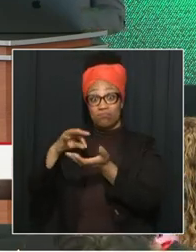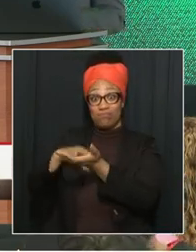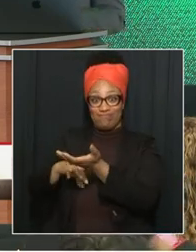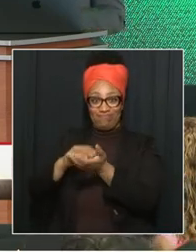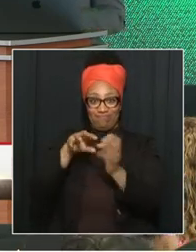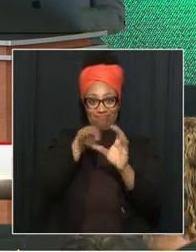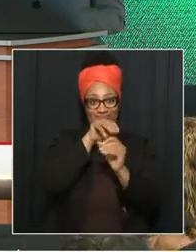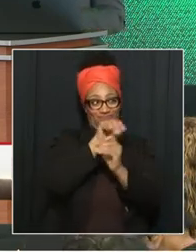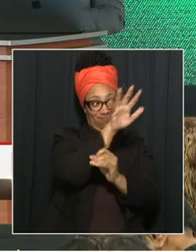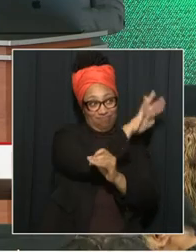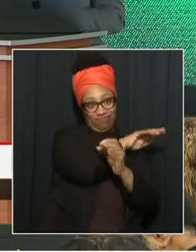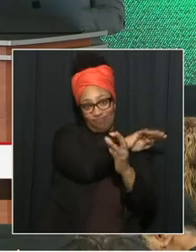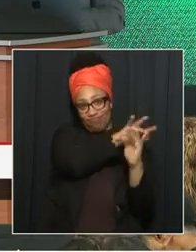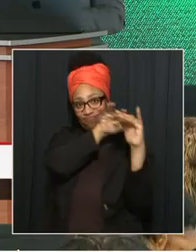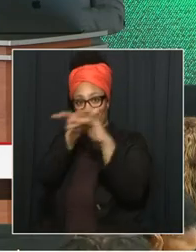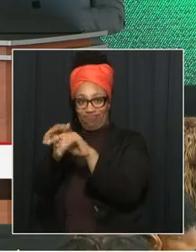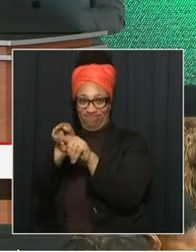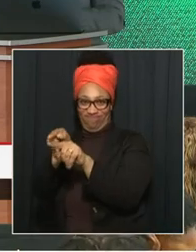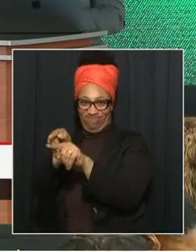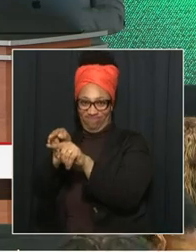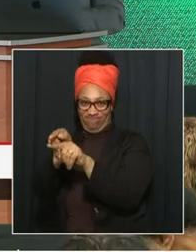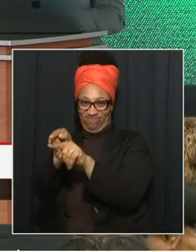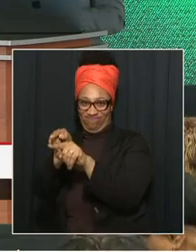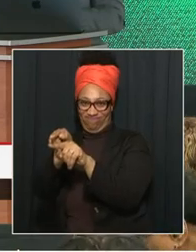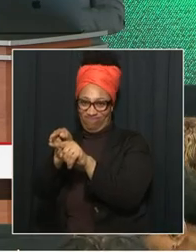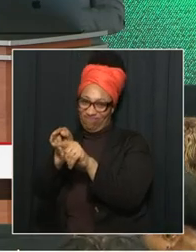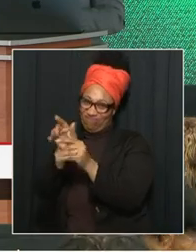schools outside of DC. Then you asked about